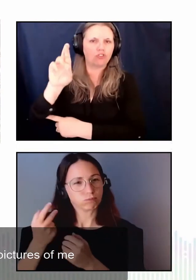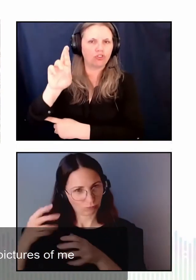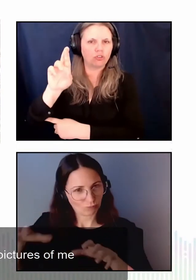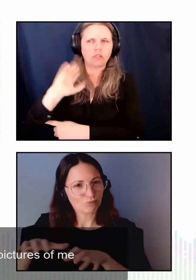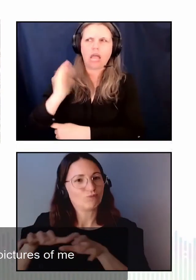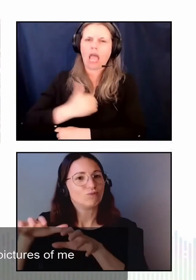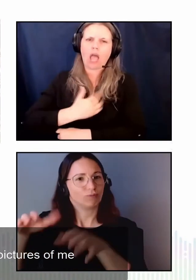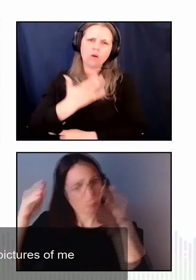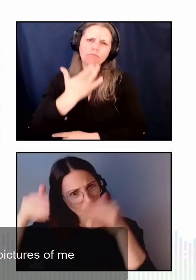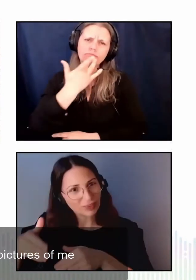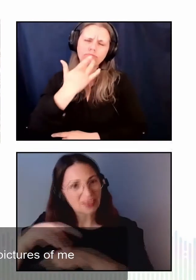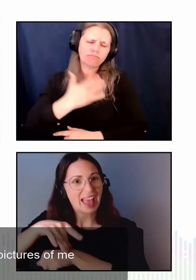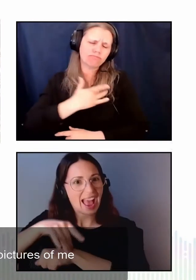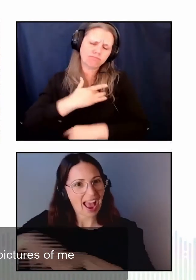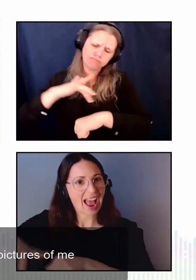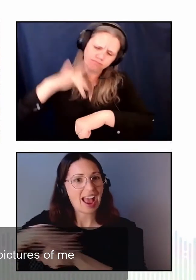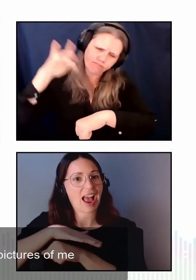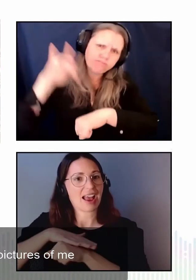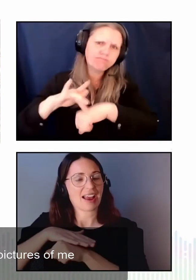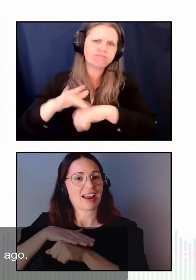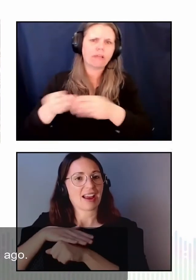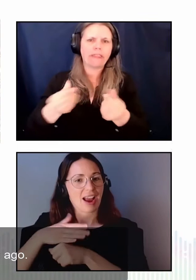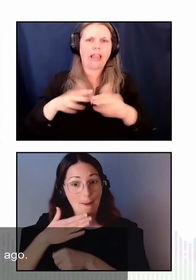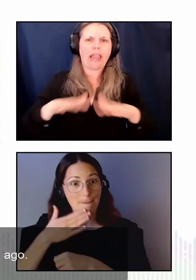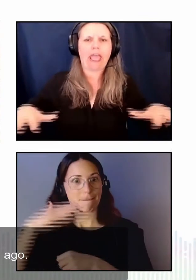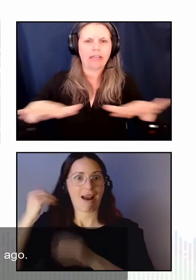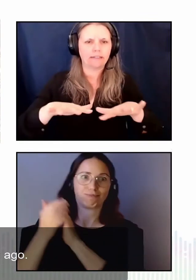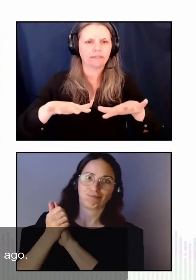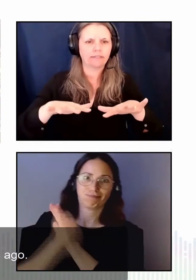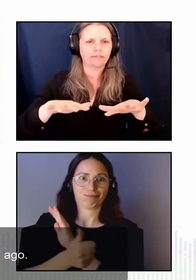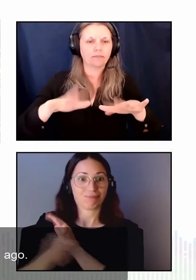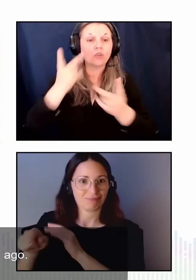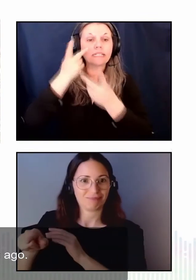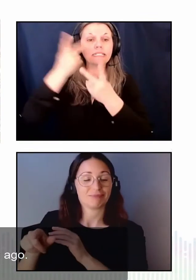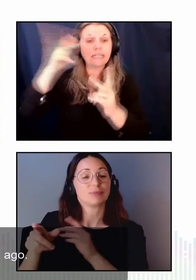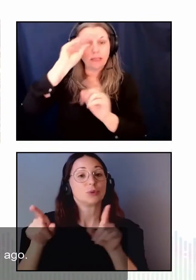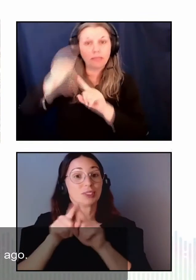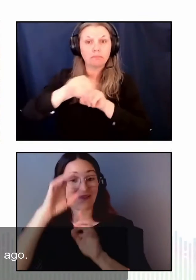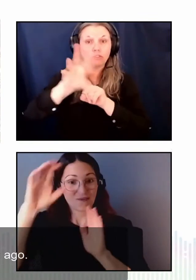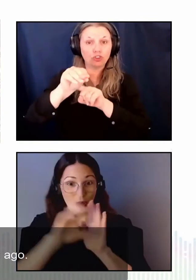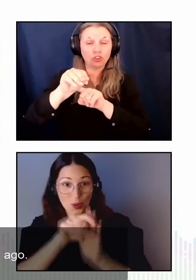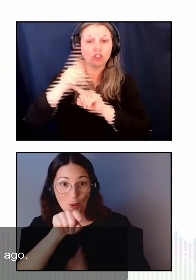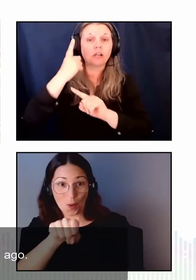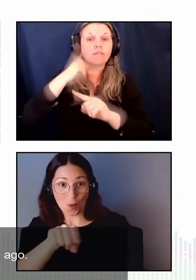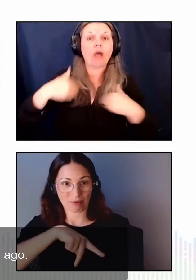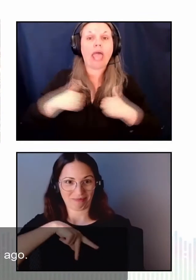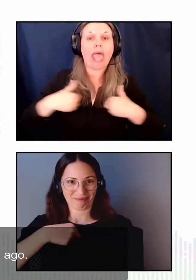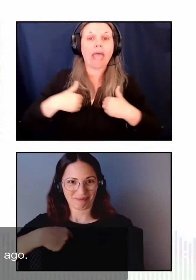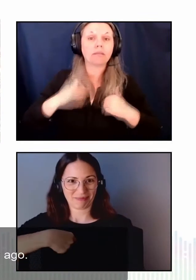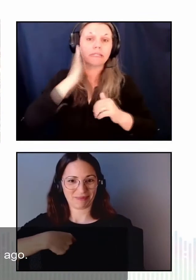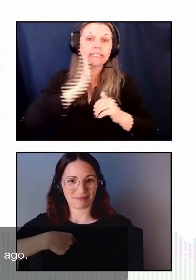at our best. You see the pictures of me tanning a hide. That was 4 days